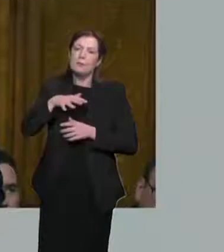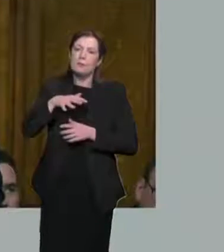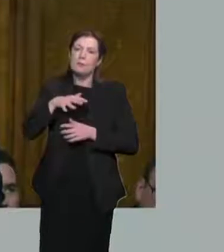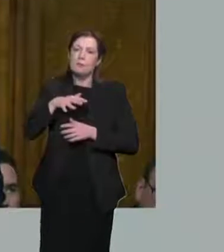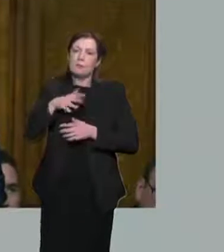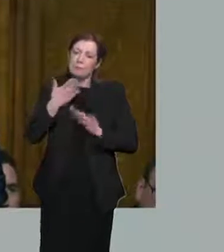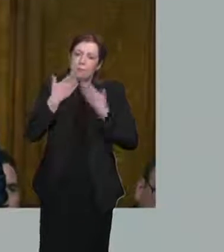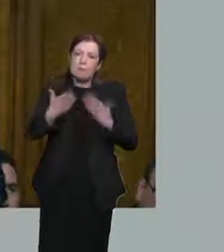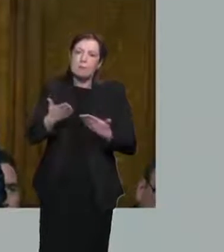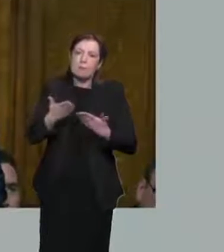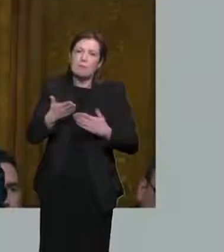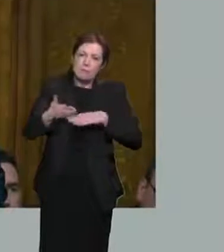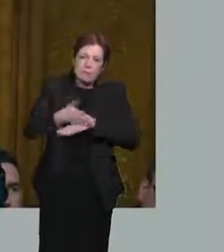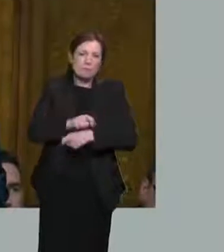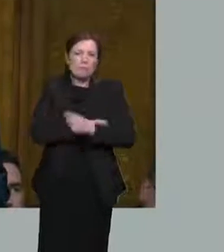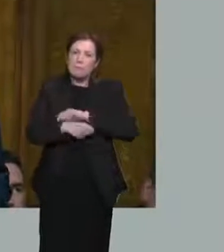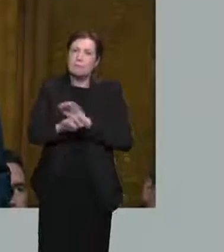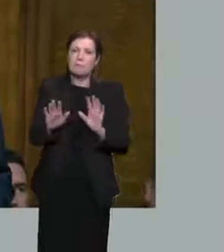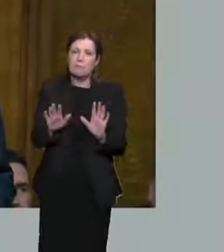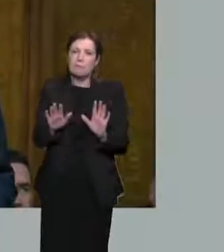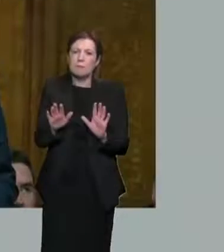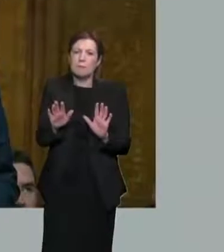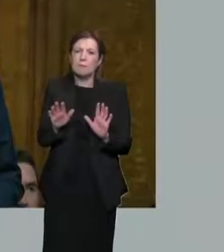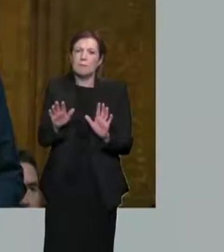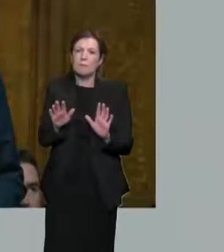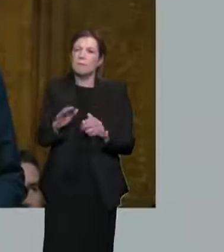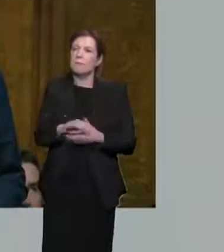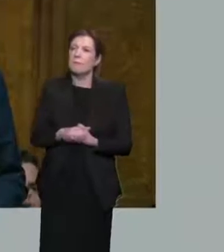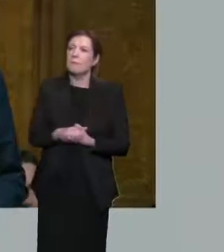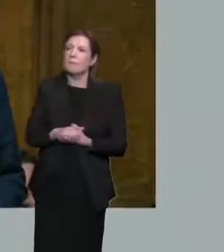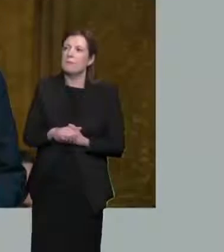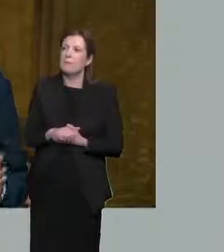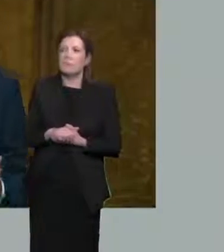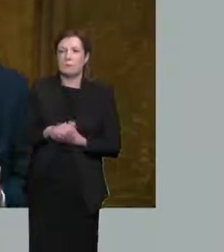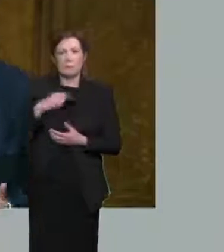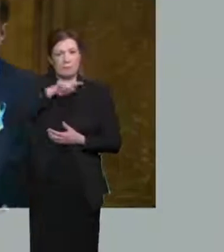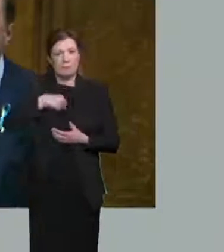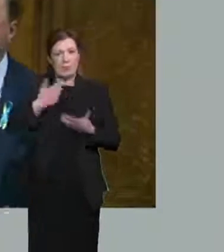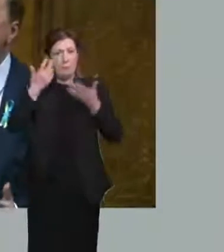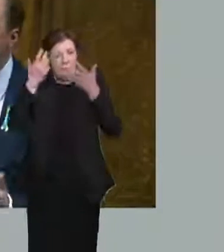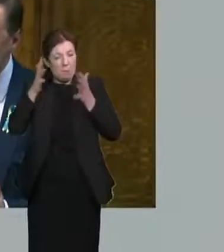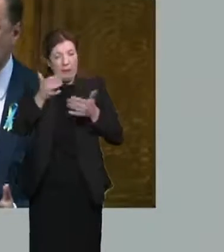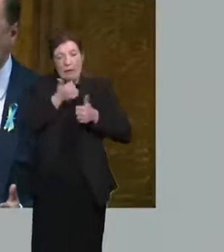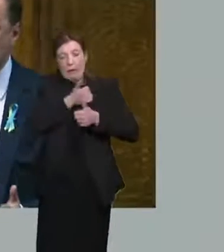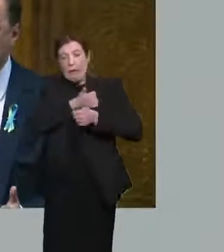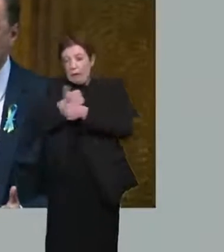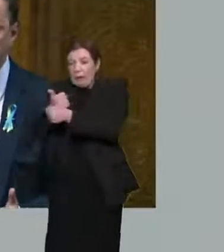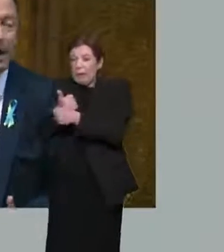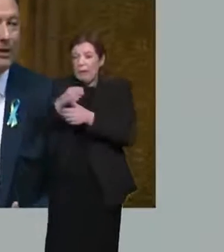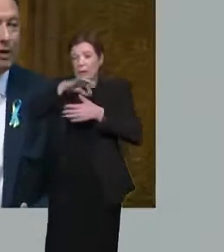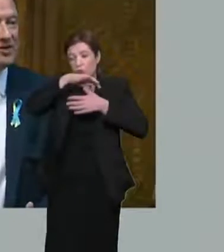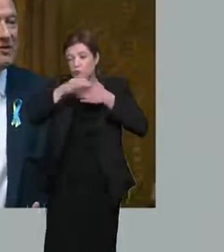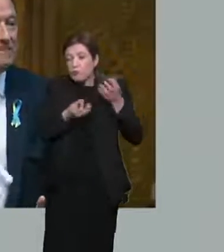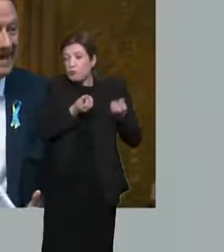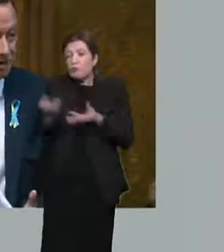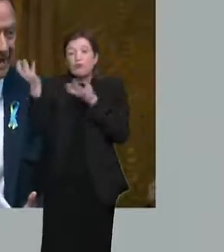also continue to put the UK at the forefront of donations of not only humanitarian and medical supplies,